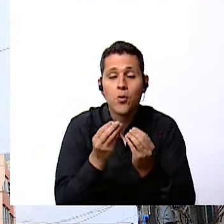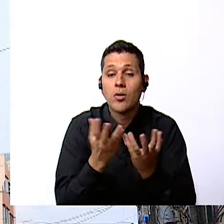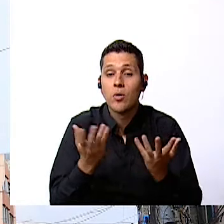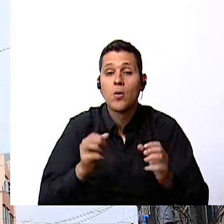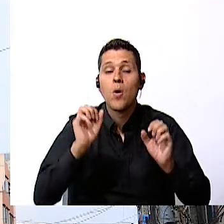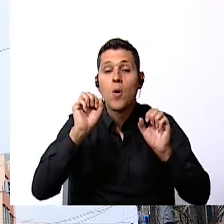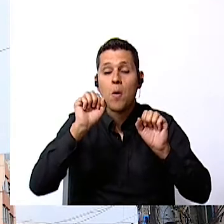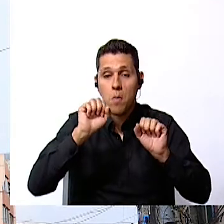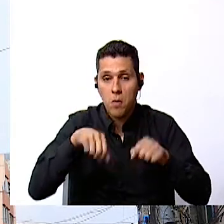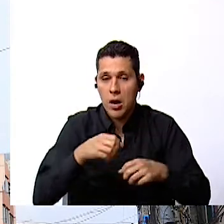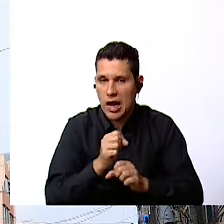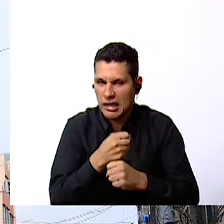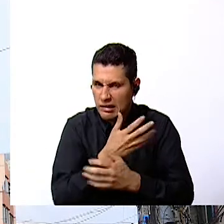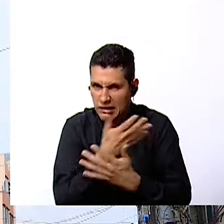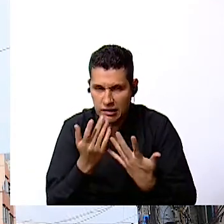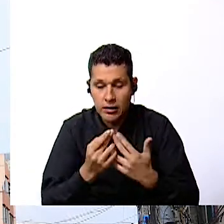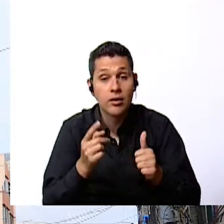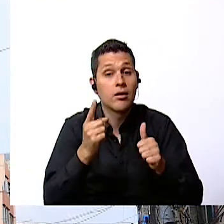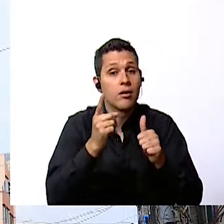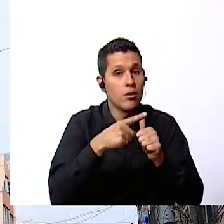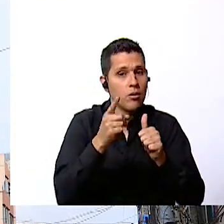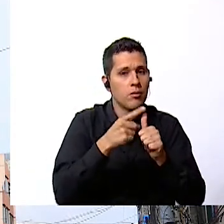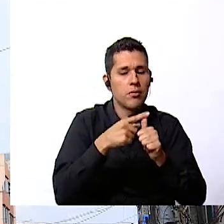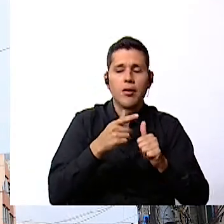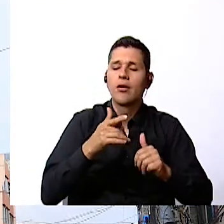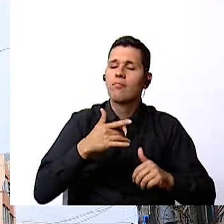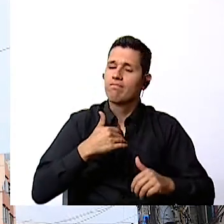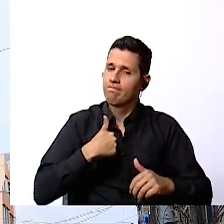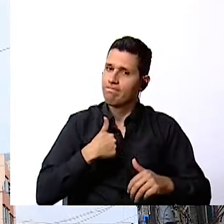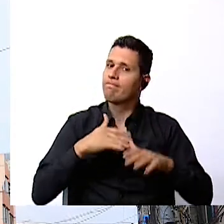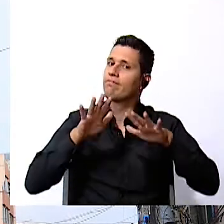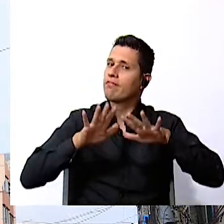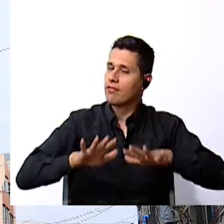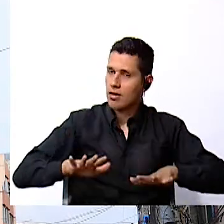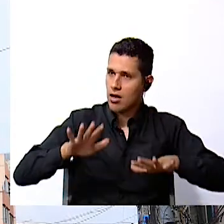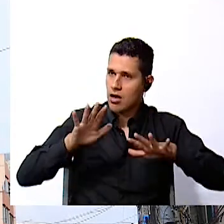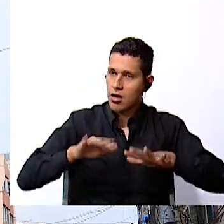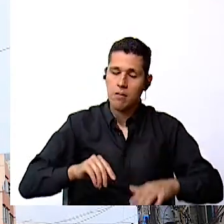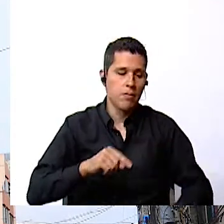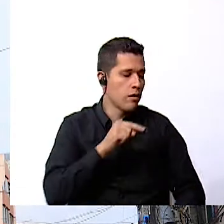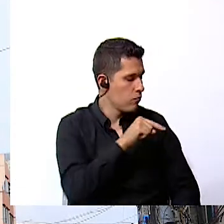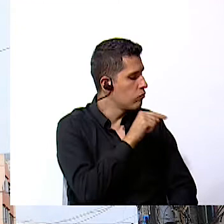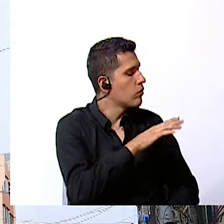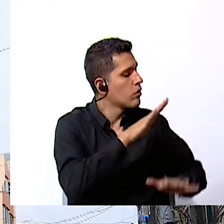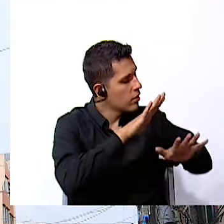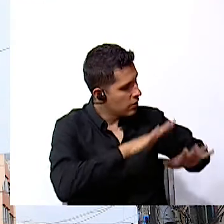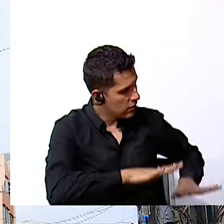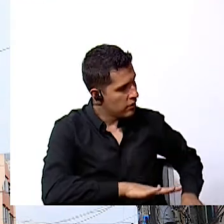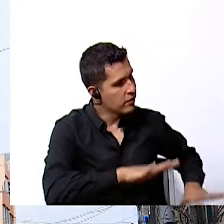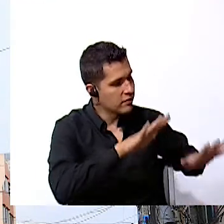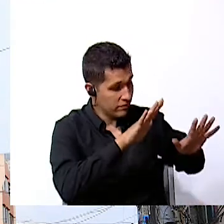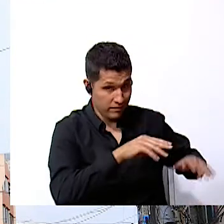do. First, we have to calm down. So, Maria, calm down.